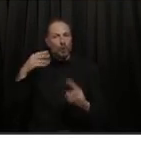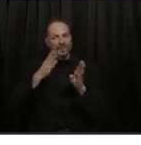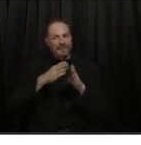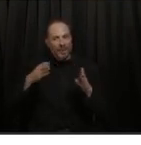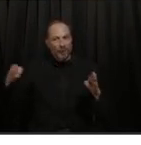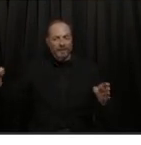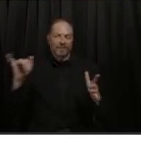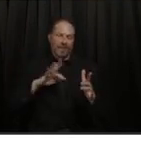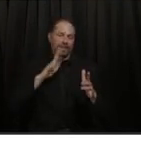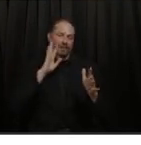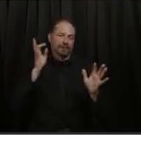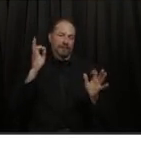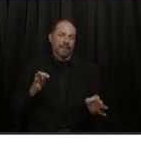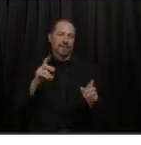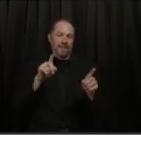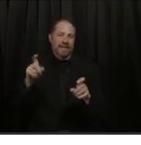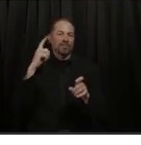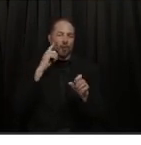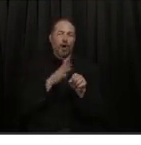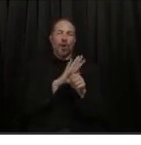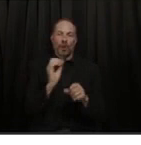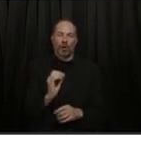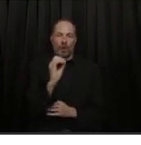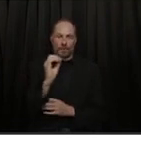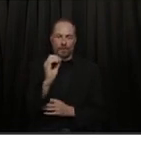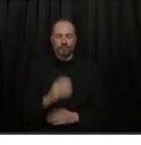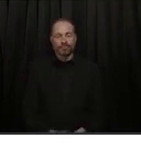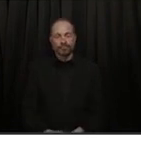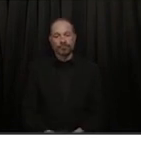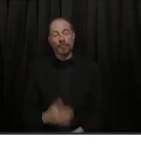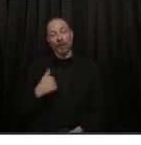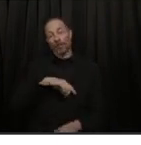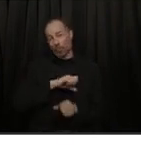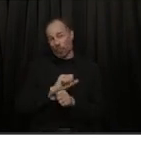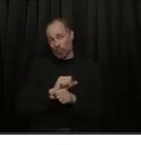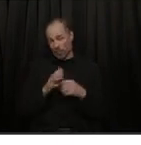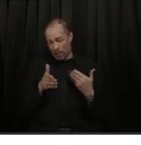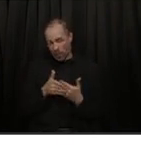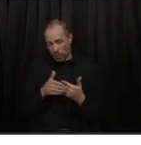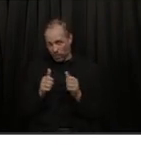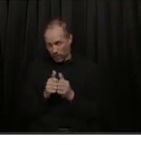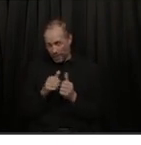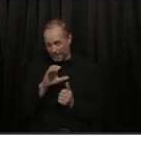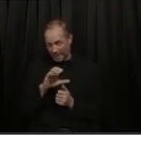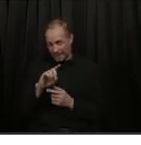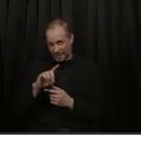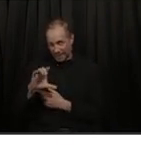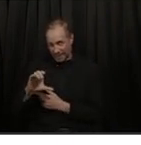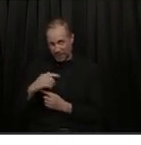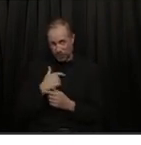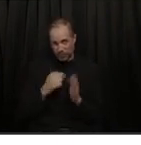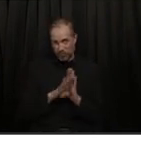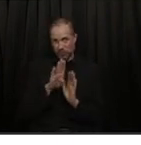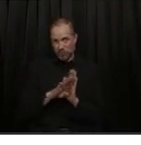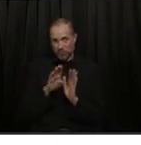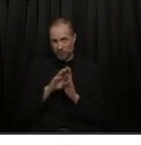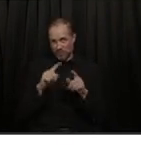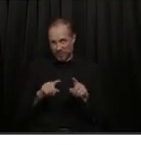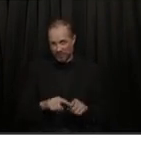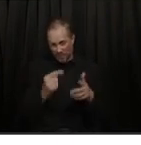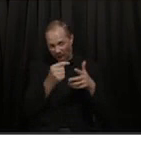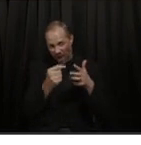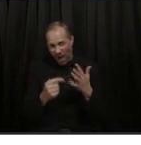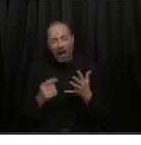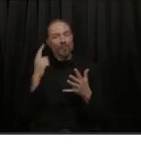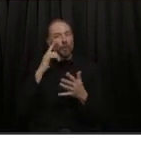confirmatory test for the Omicron variant. We are working closely with CDC to develop protocols for traveler